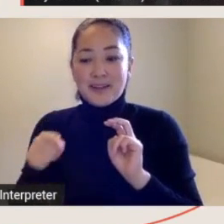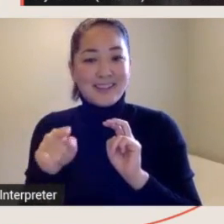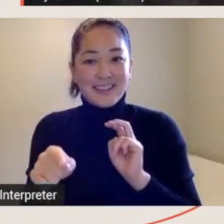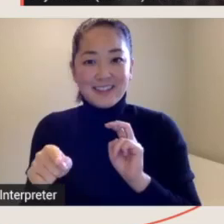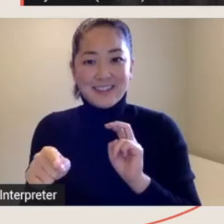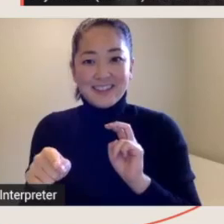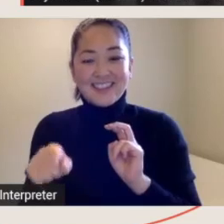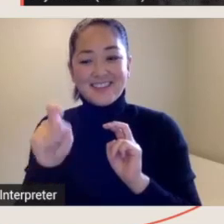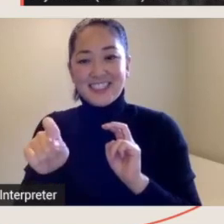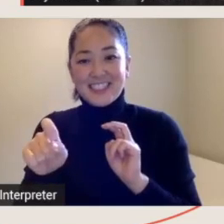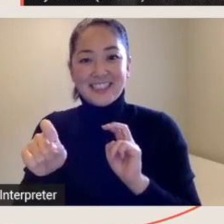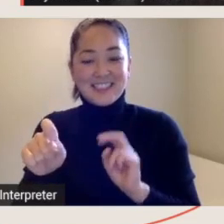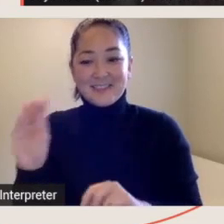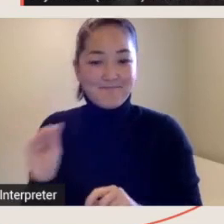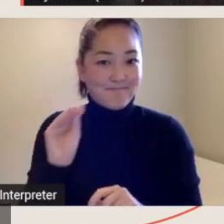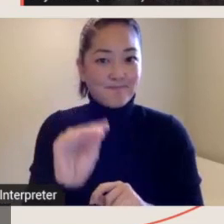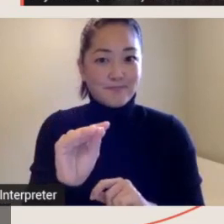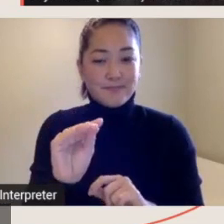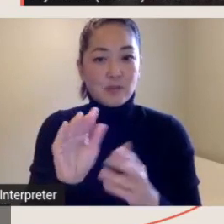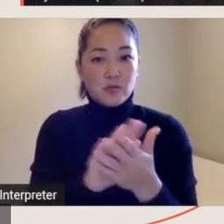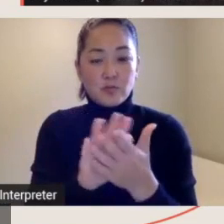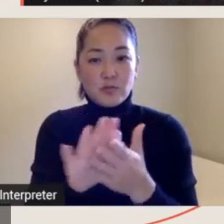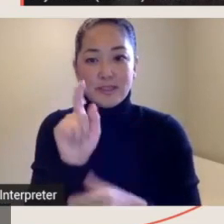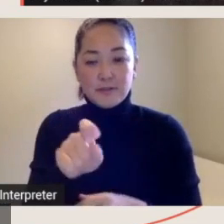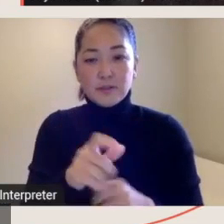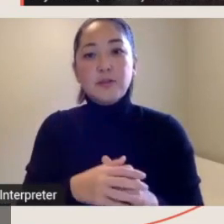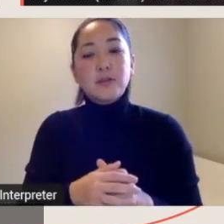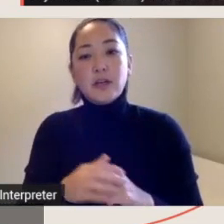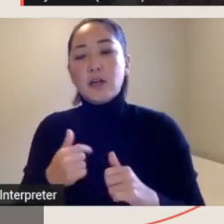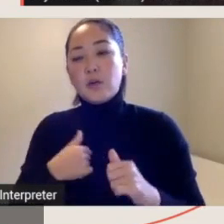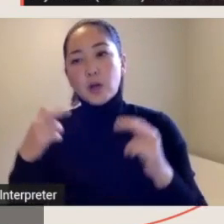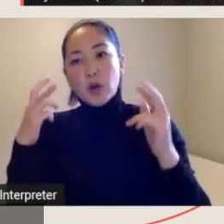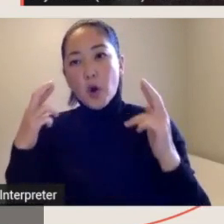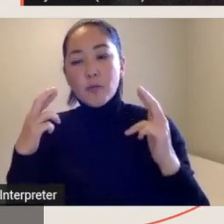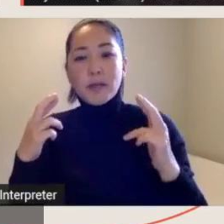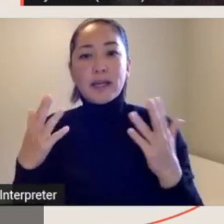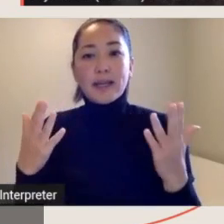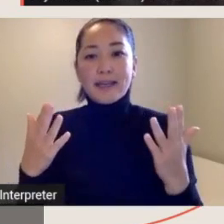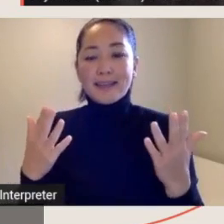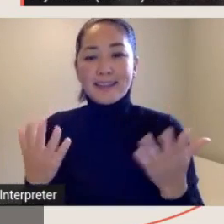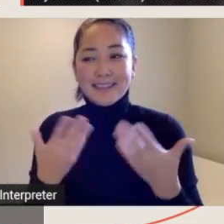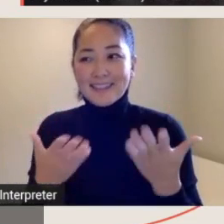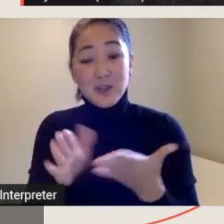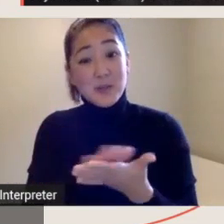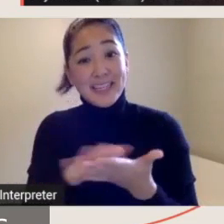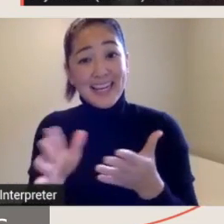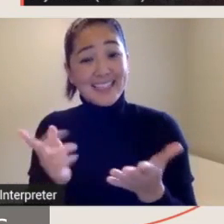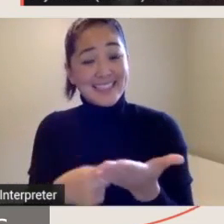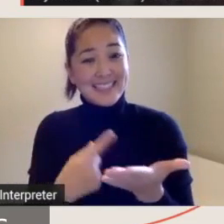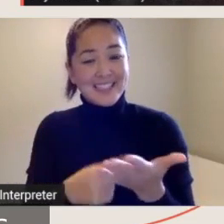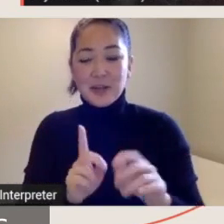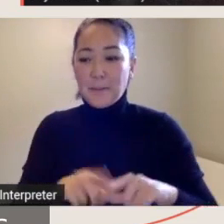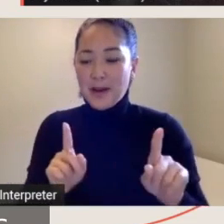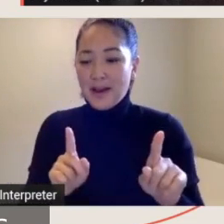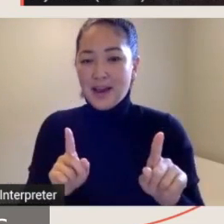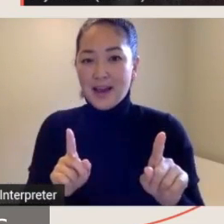like we need to have this. So we were kind of hoping it would be nice, but I think for all the three of us, it was way more than what